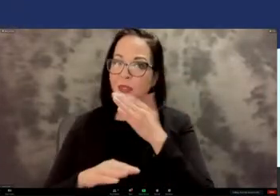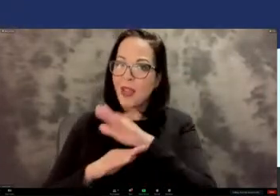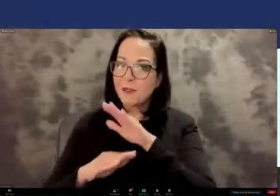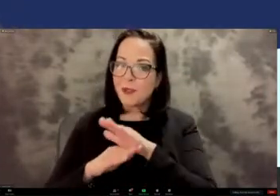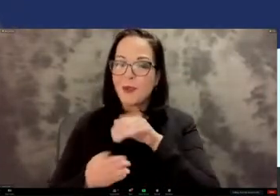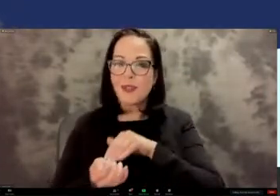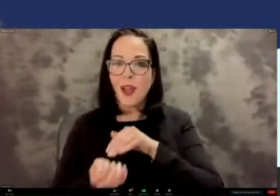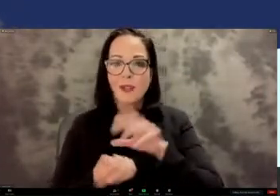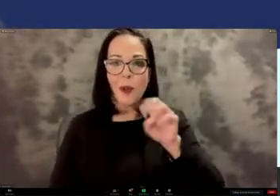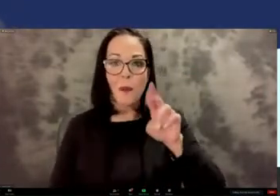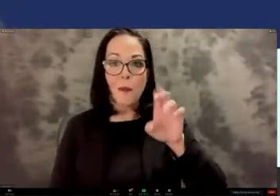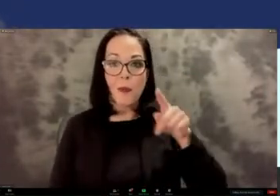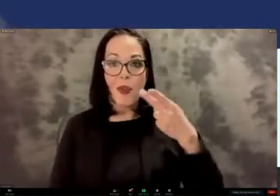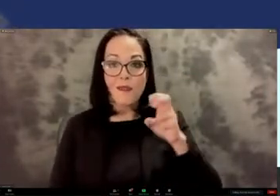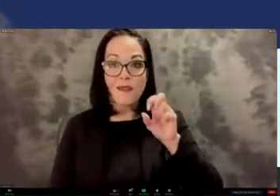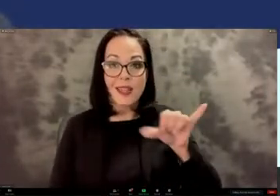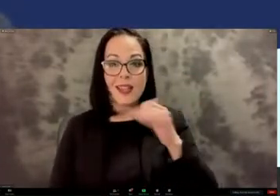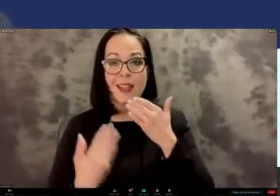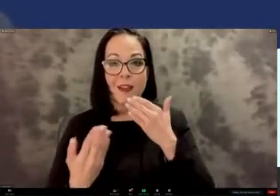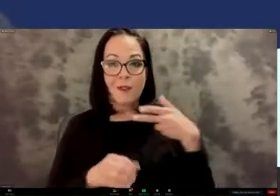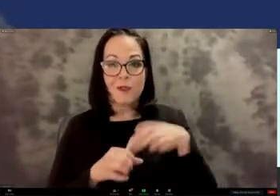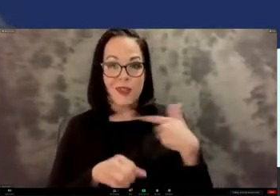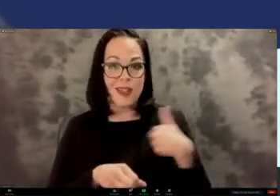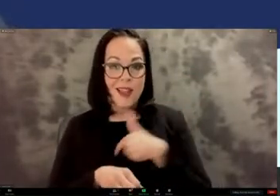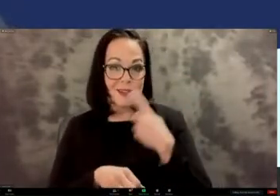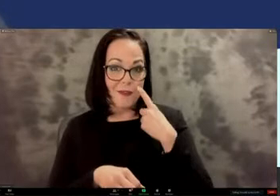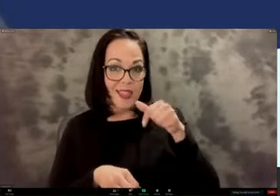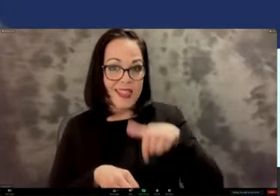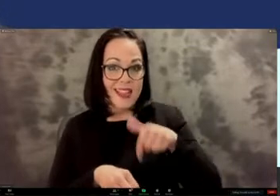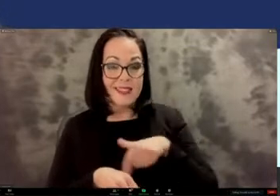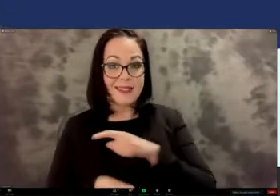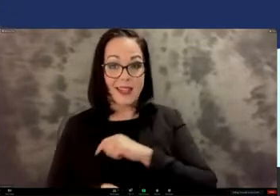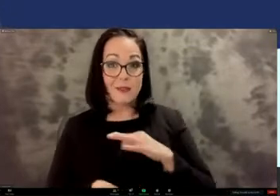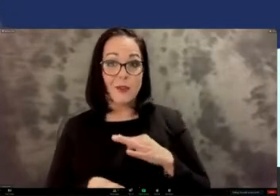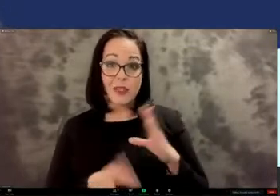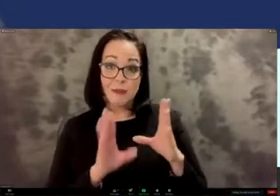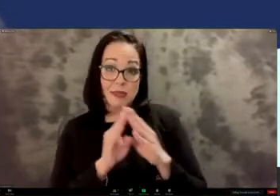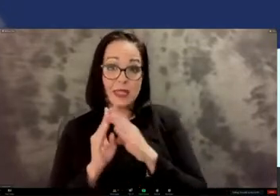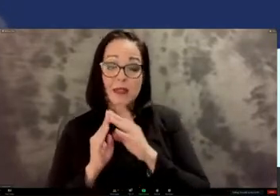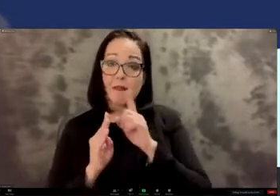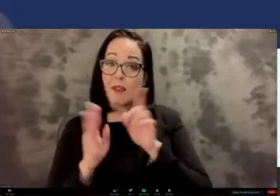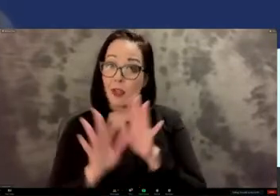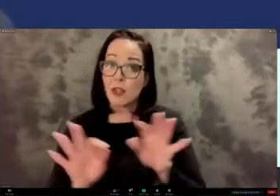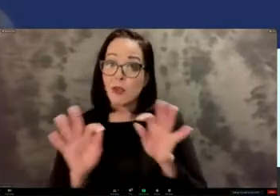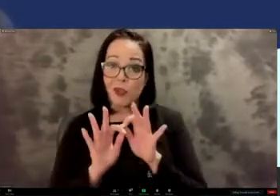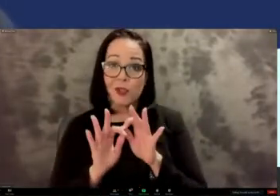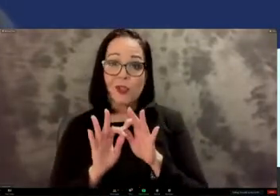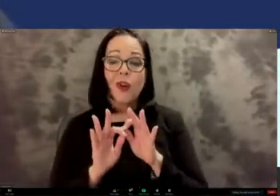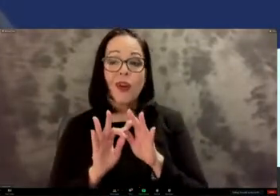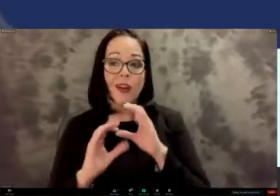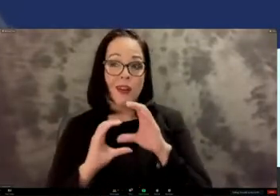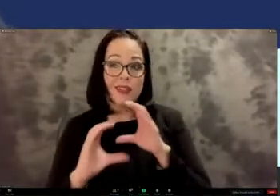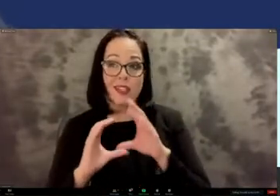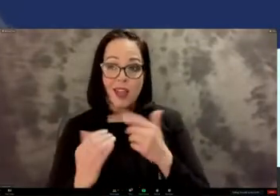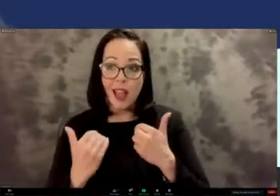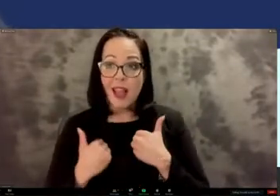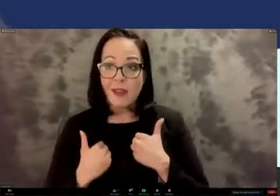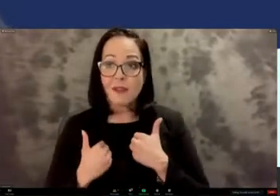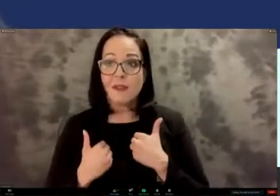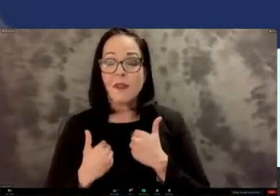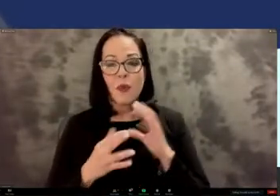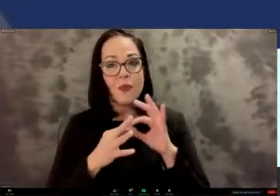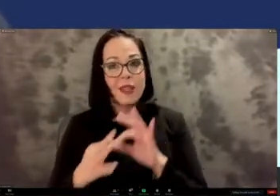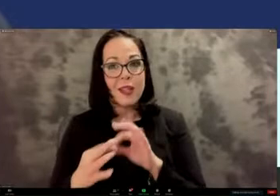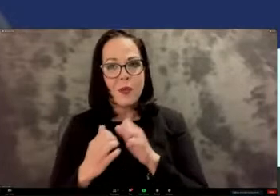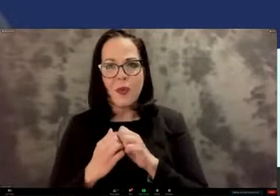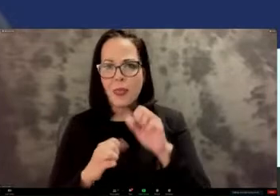joining us for today's task force meeting. This is a really crucial conversation for us to have. When it comes to the pandemic